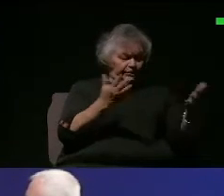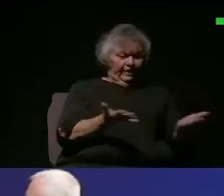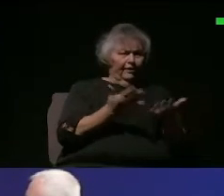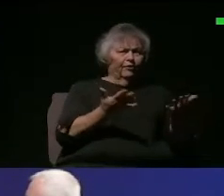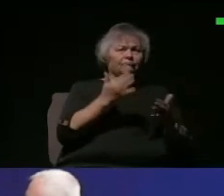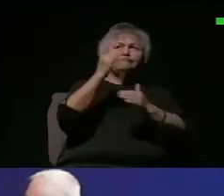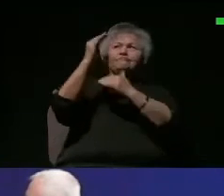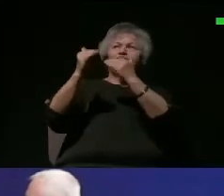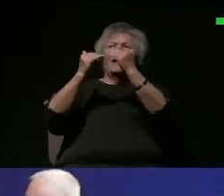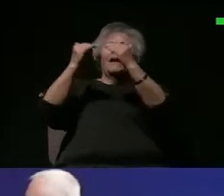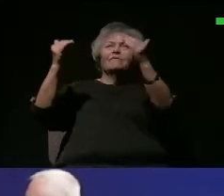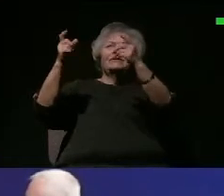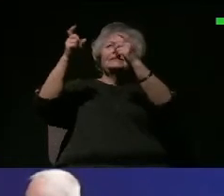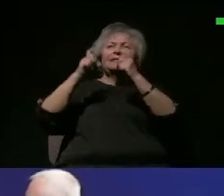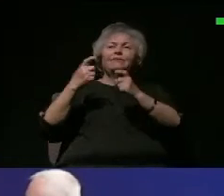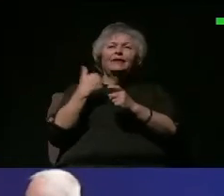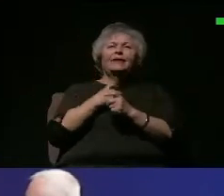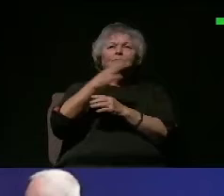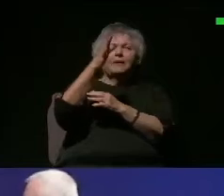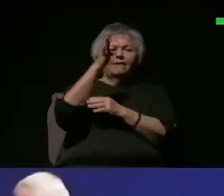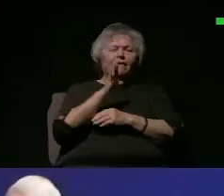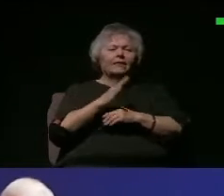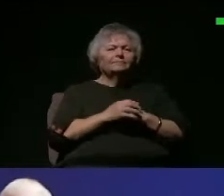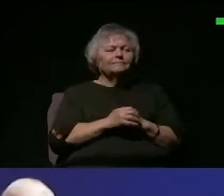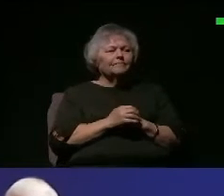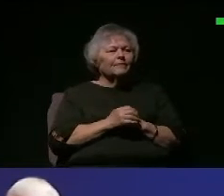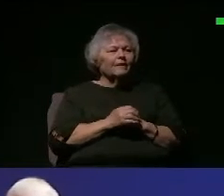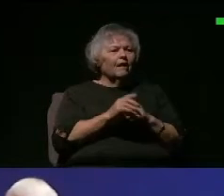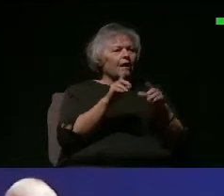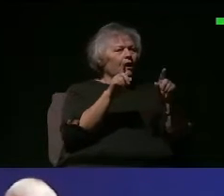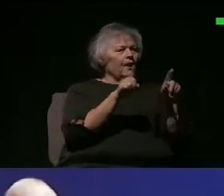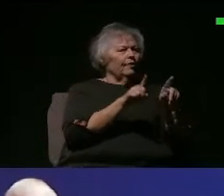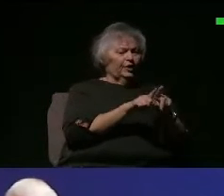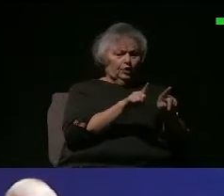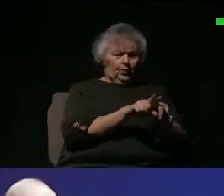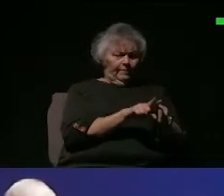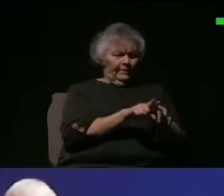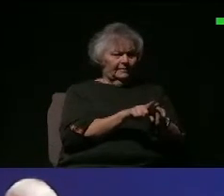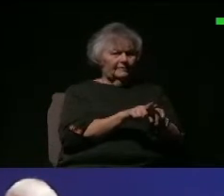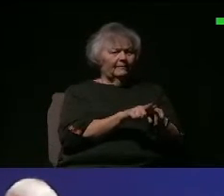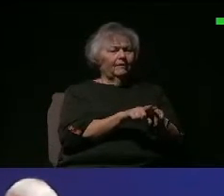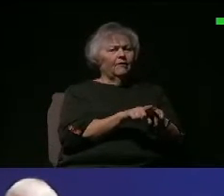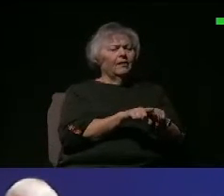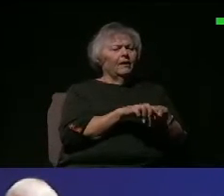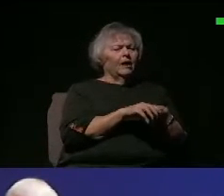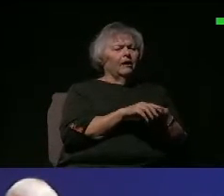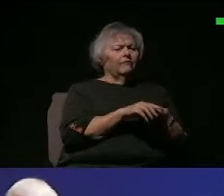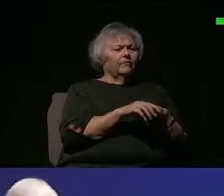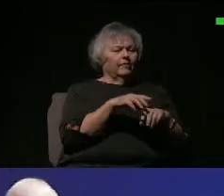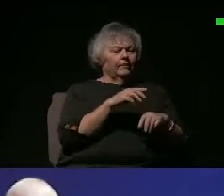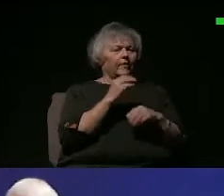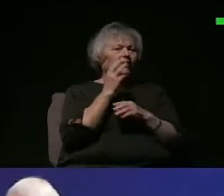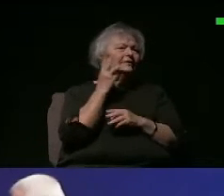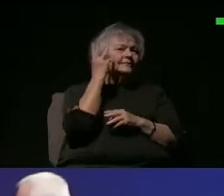look at the agreement. If we look at verses 1 through 7, we see that the agreement is sort of laid out. And we'll look at it, first of all, in terms of